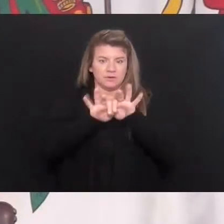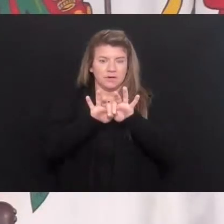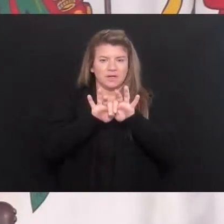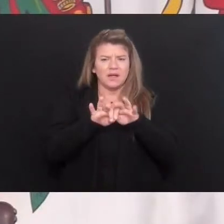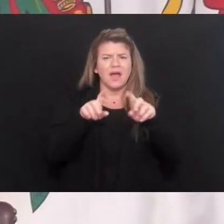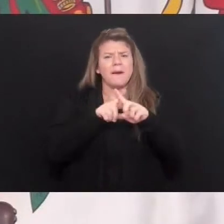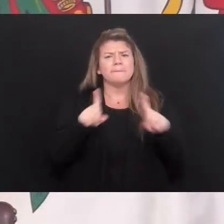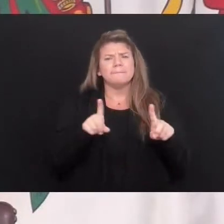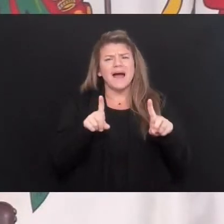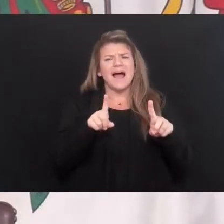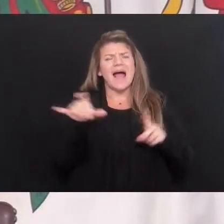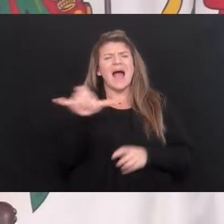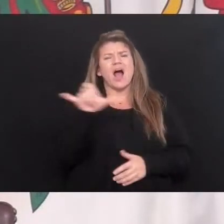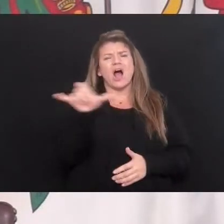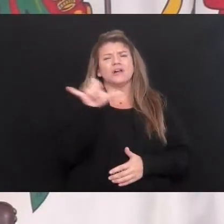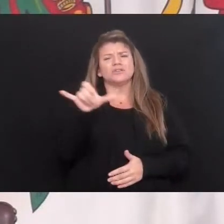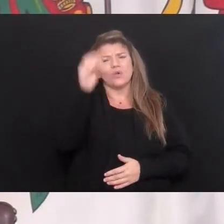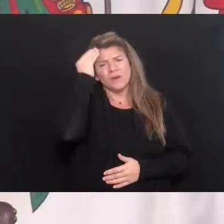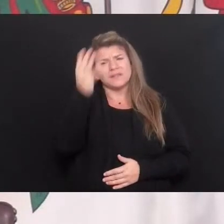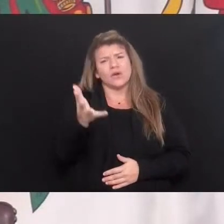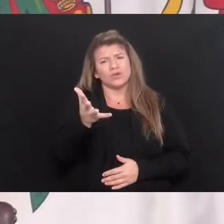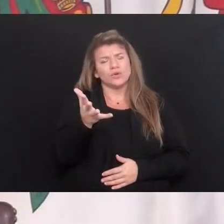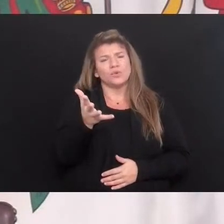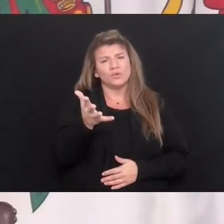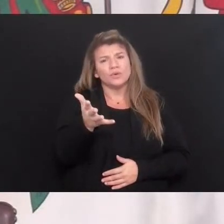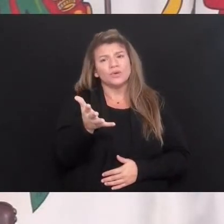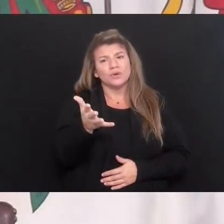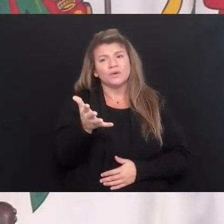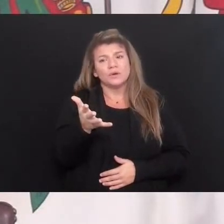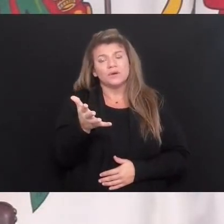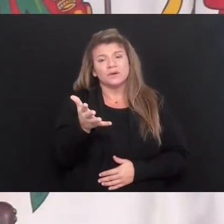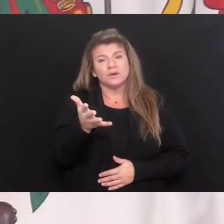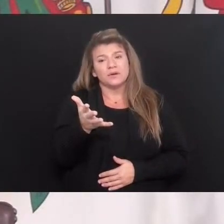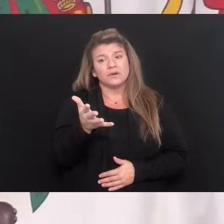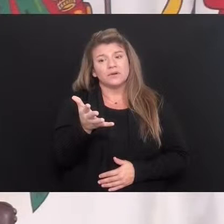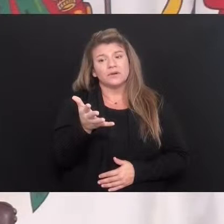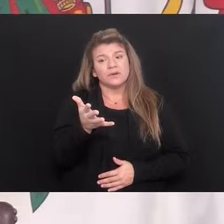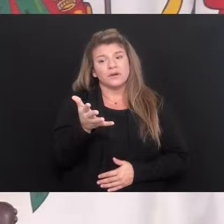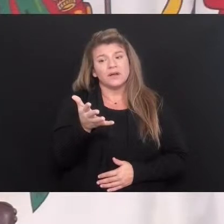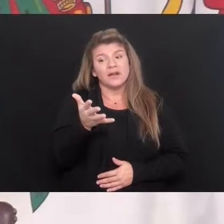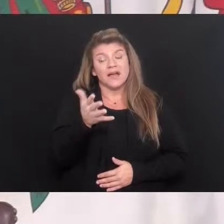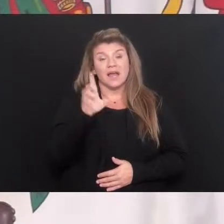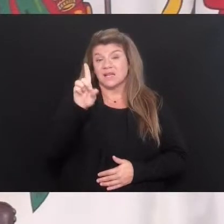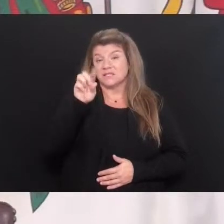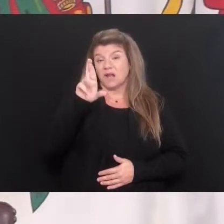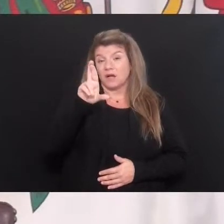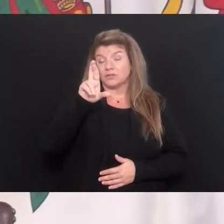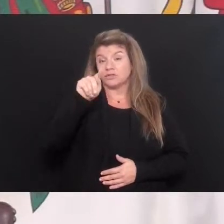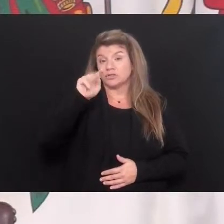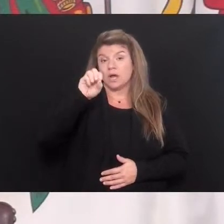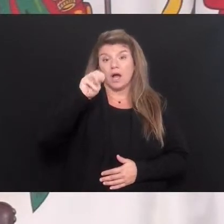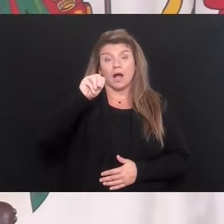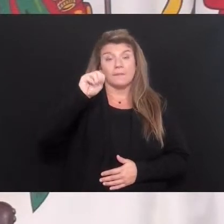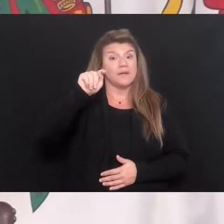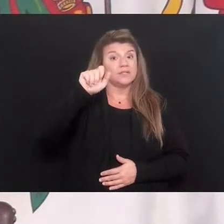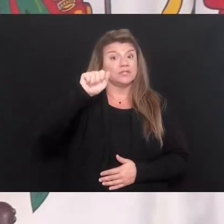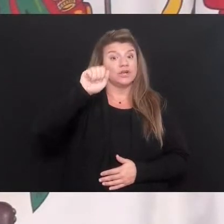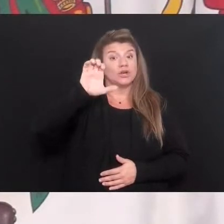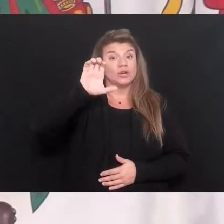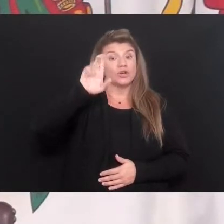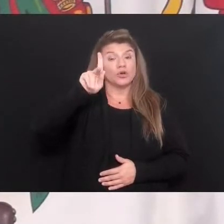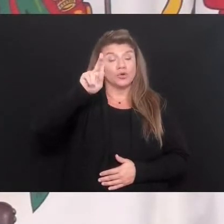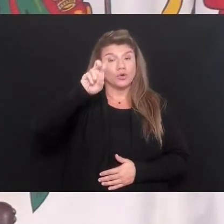I also would just tell you just this, that you know, Dr. Tom Takubo was with